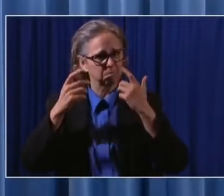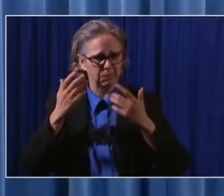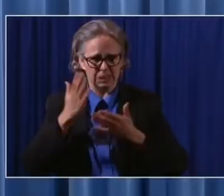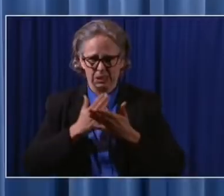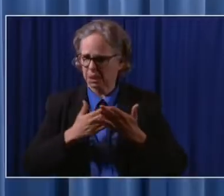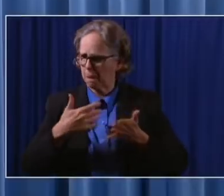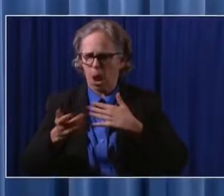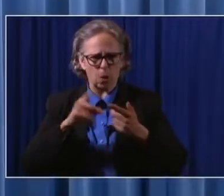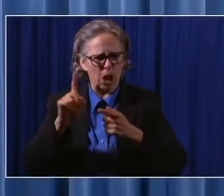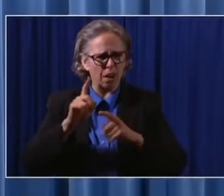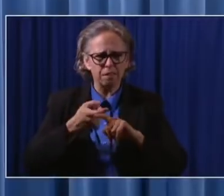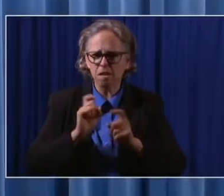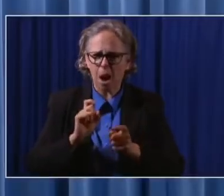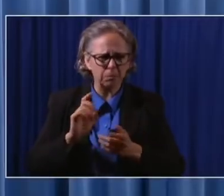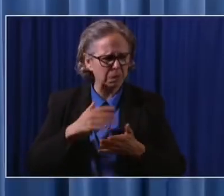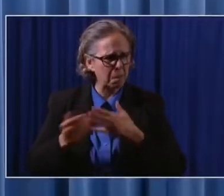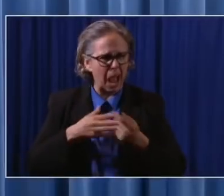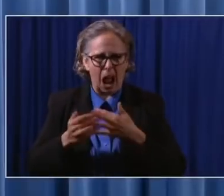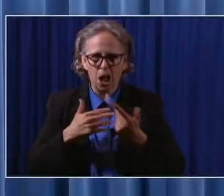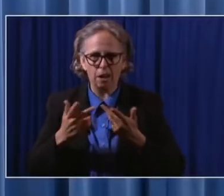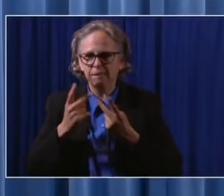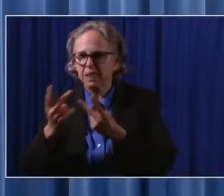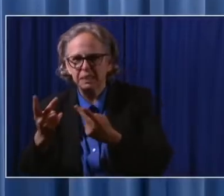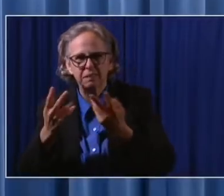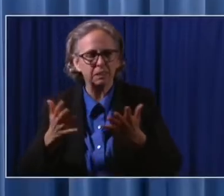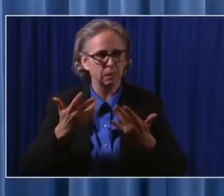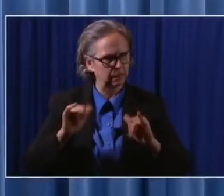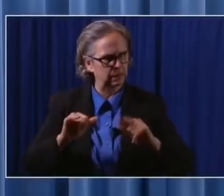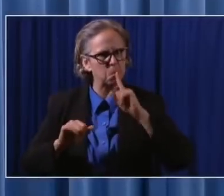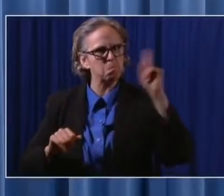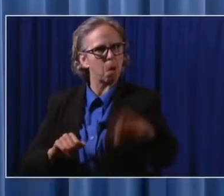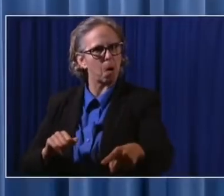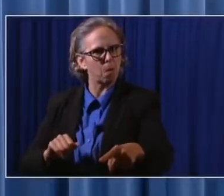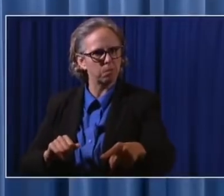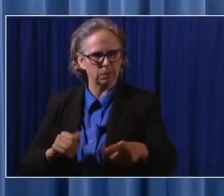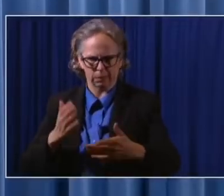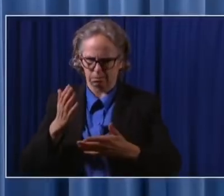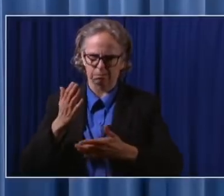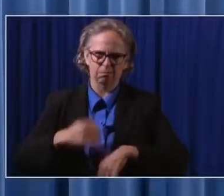County. And those are kind of baseline orders.